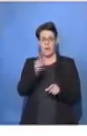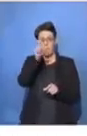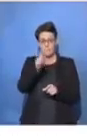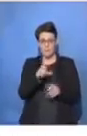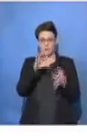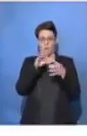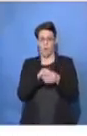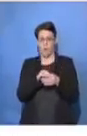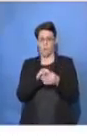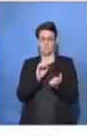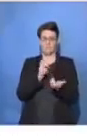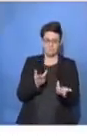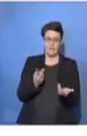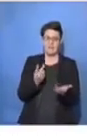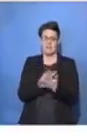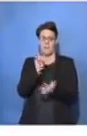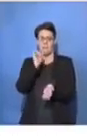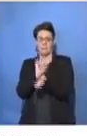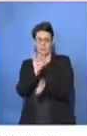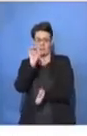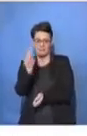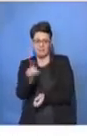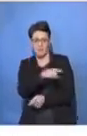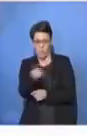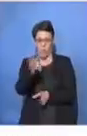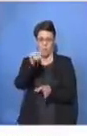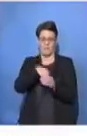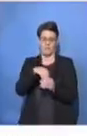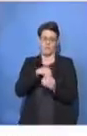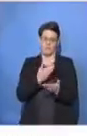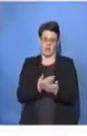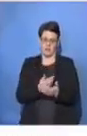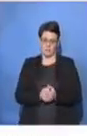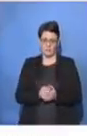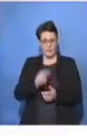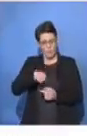voters, and prisoners. The African Union